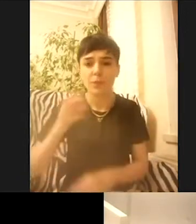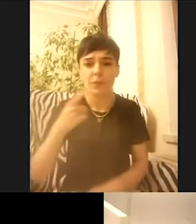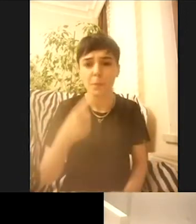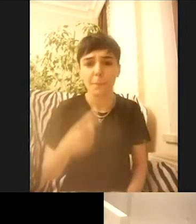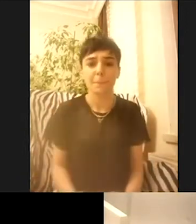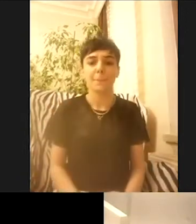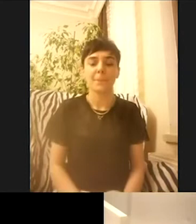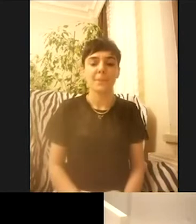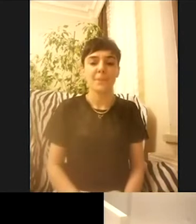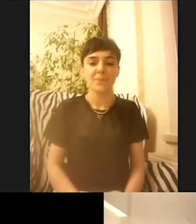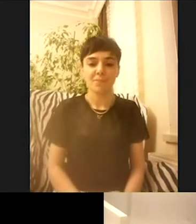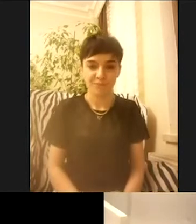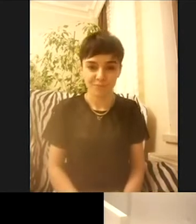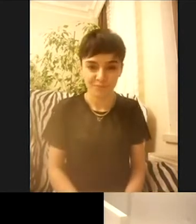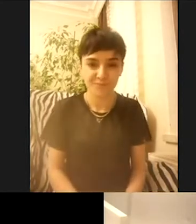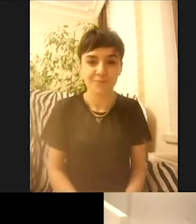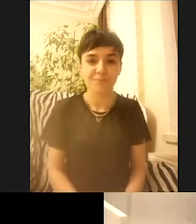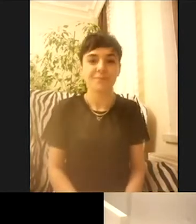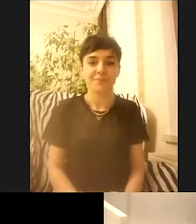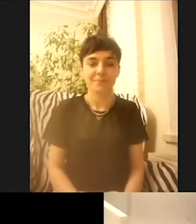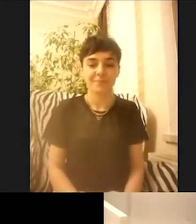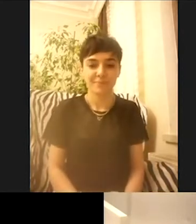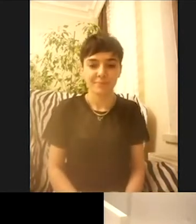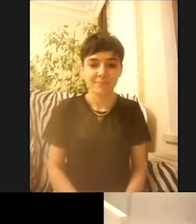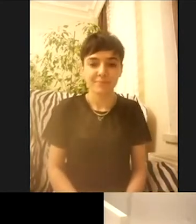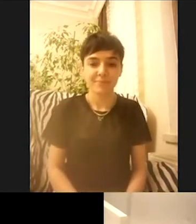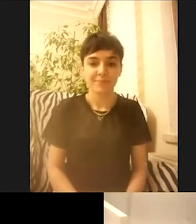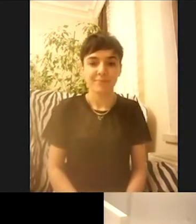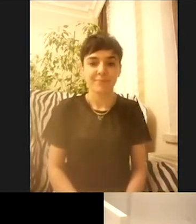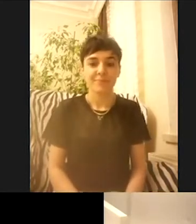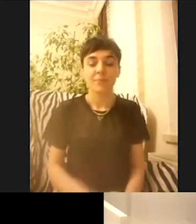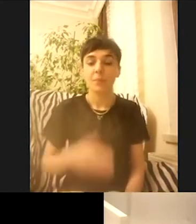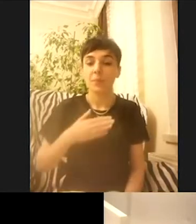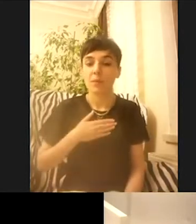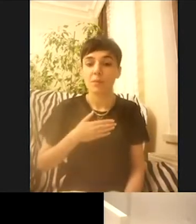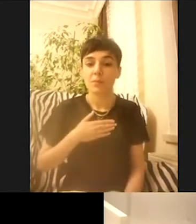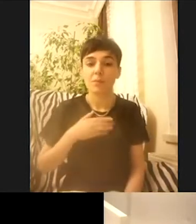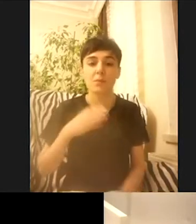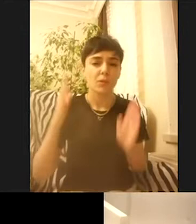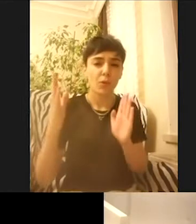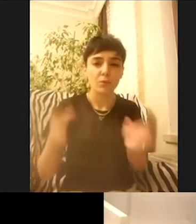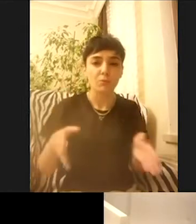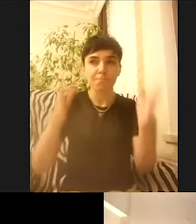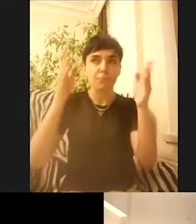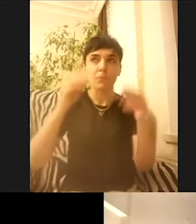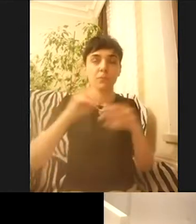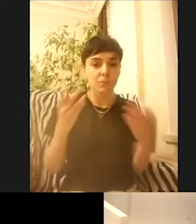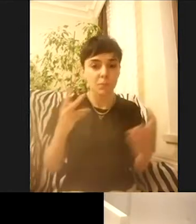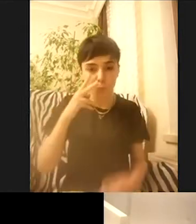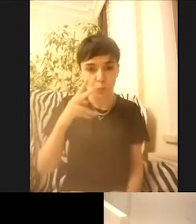our buildings, how they are seeing us and how they are affecting us. I was like searching for these things, and also that reminded me of